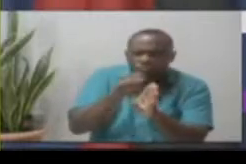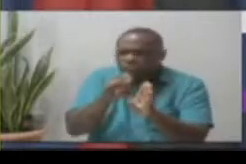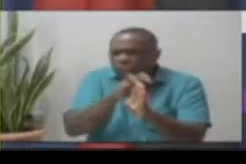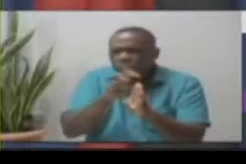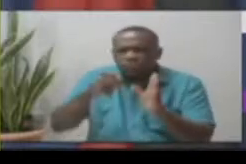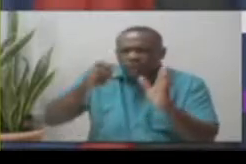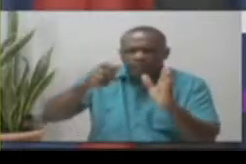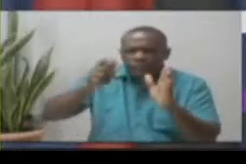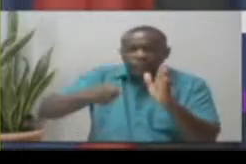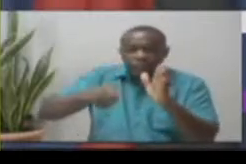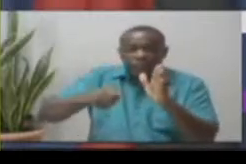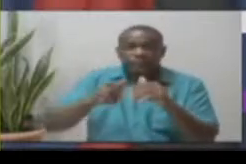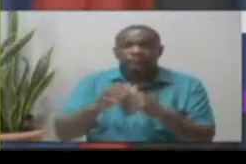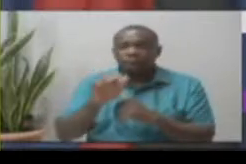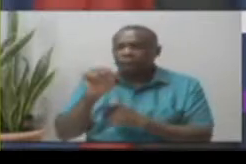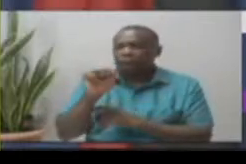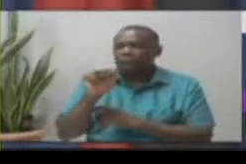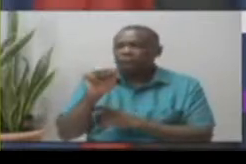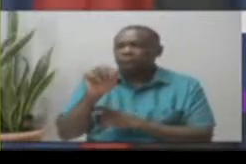by contractors